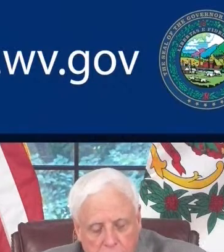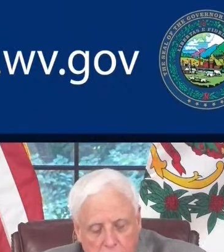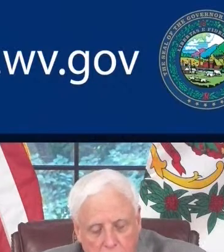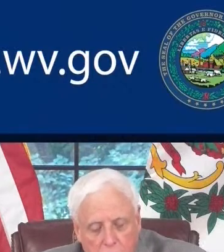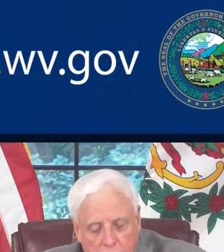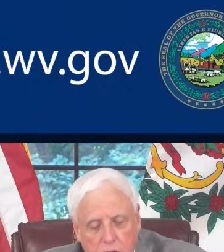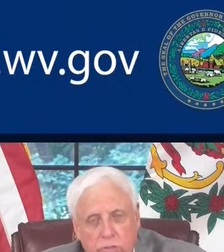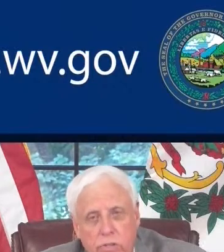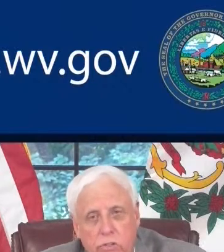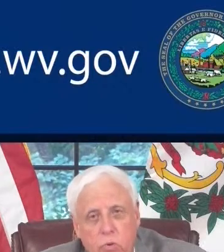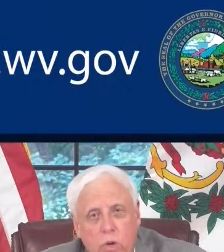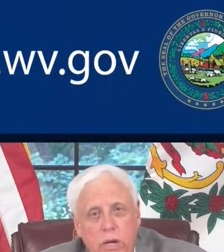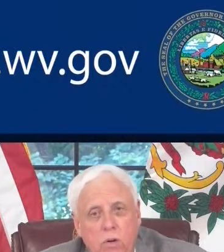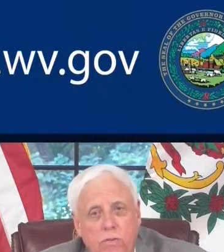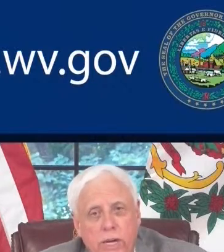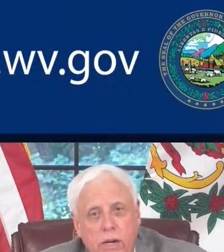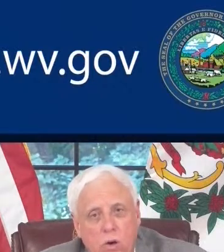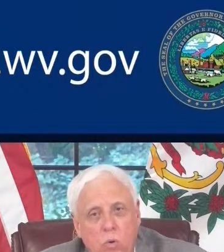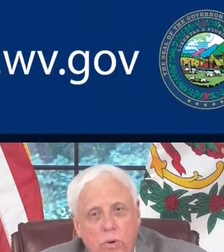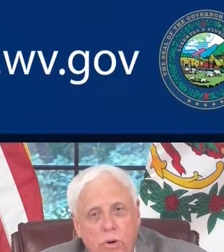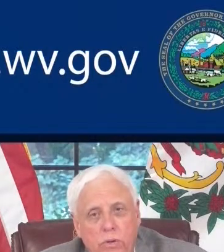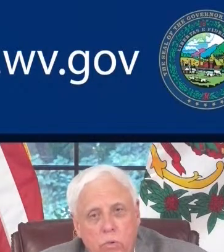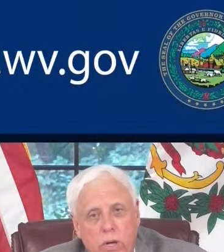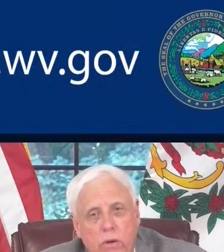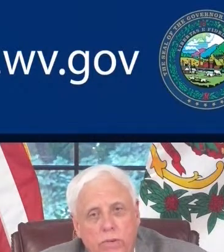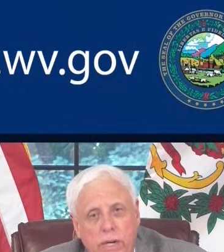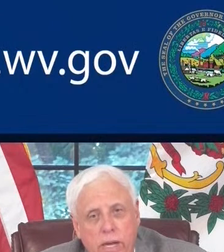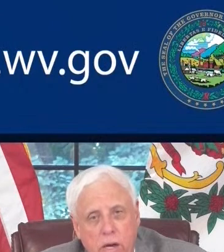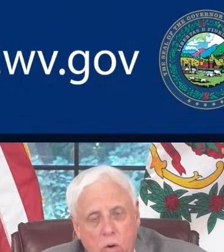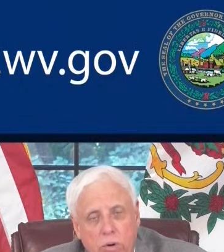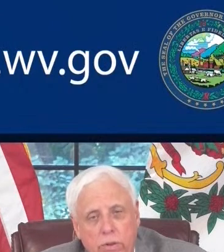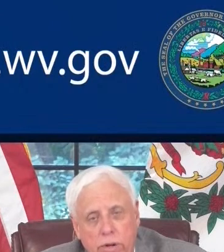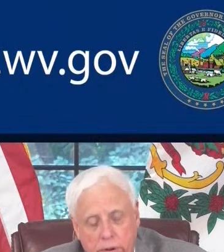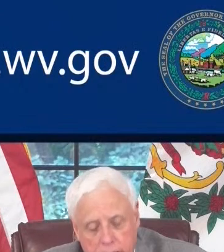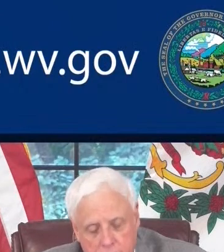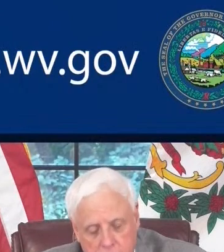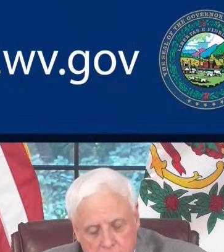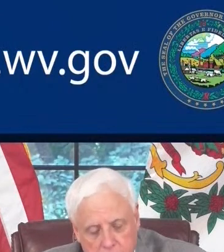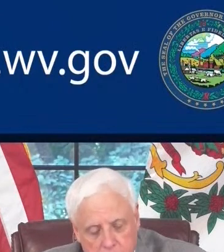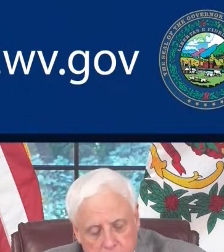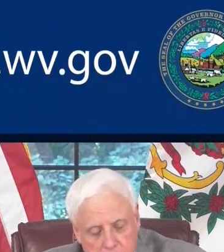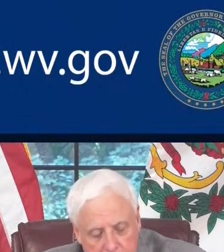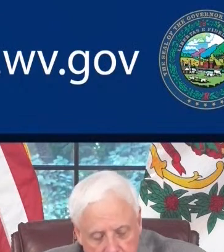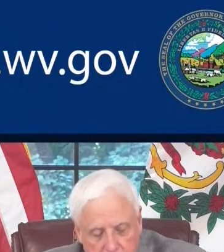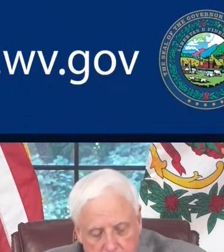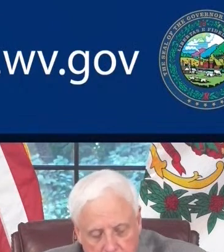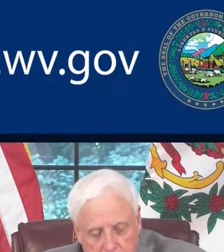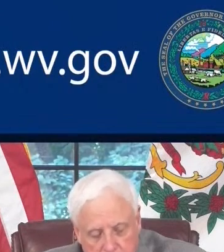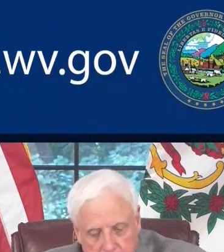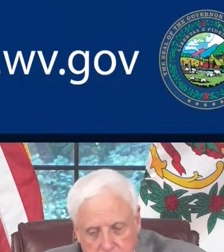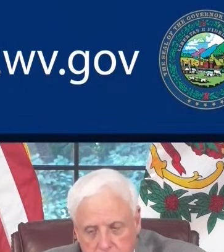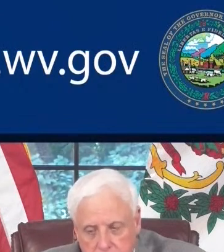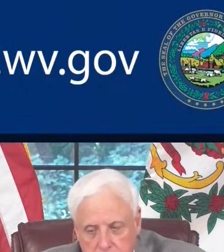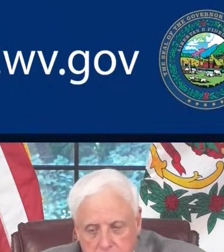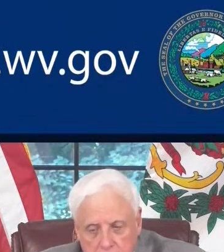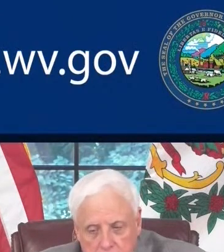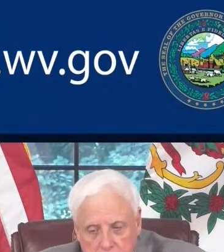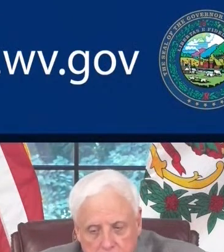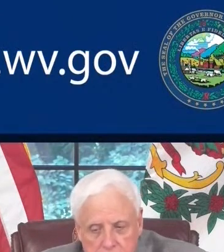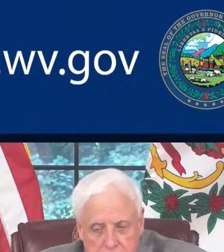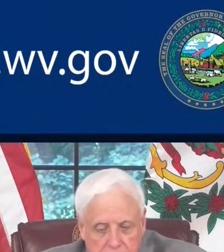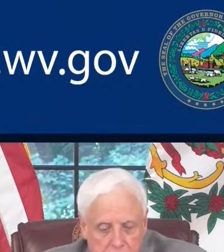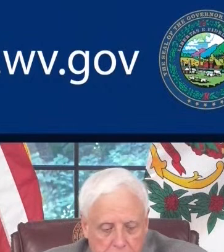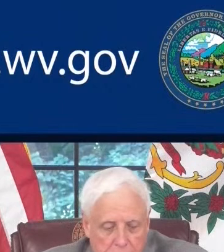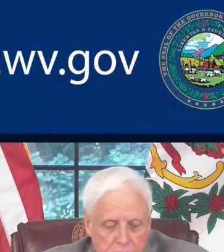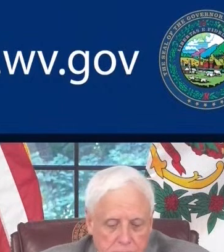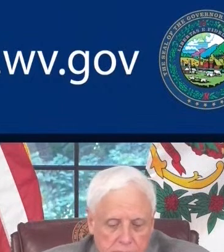67.8% of all those that are 12 and older that are eligible. That's really great too.